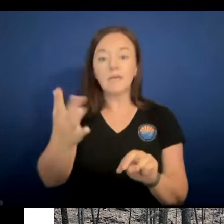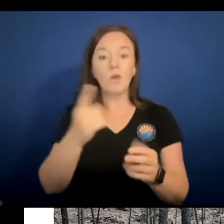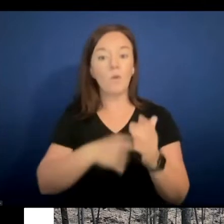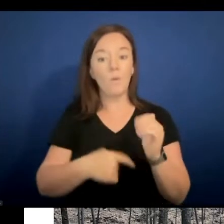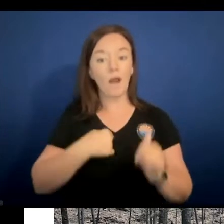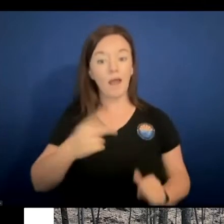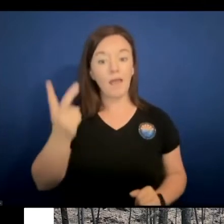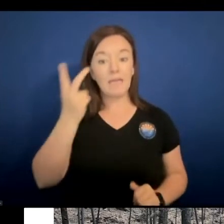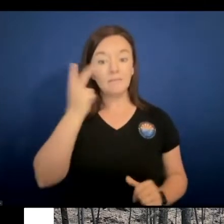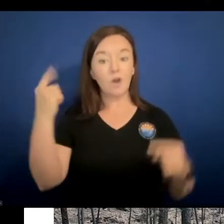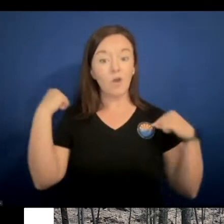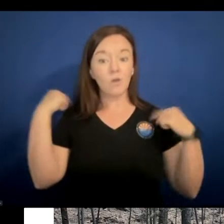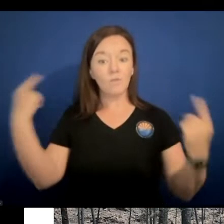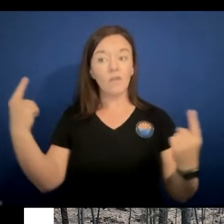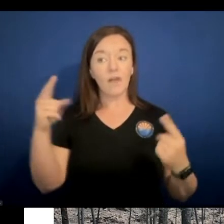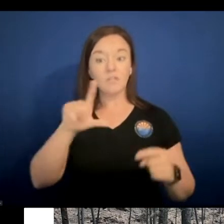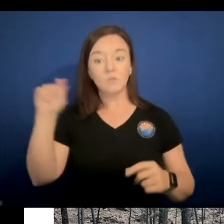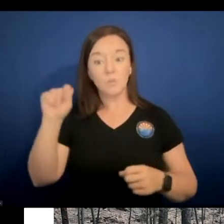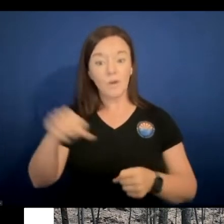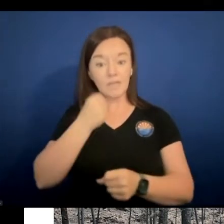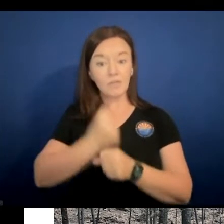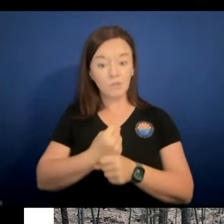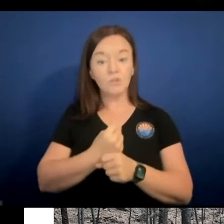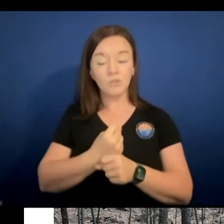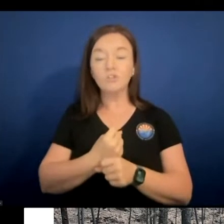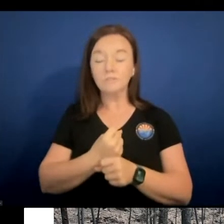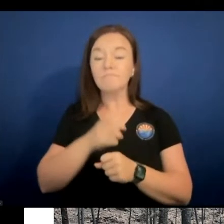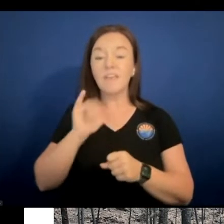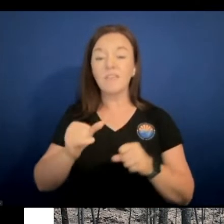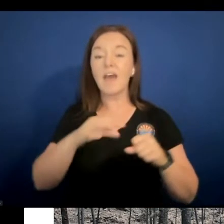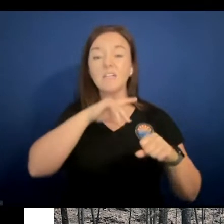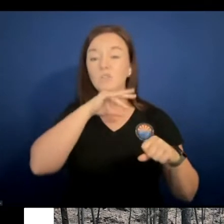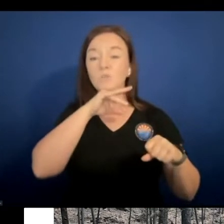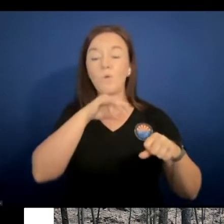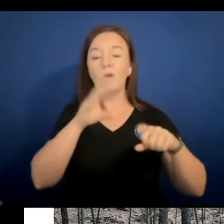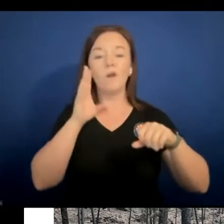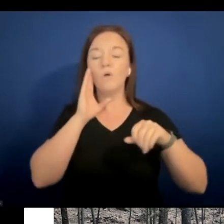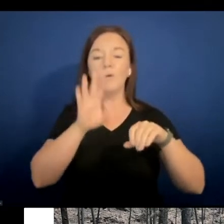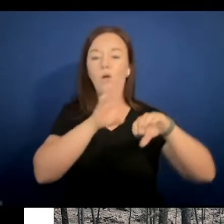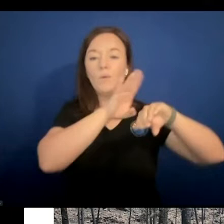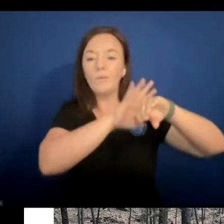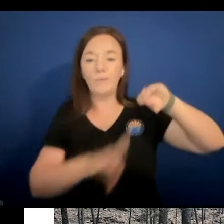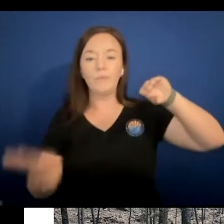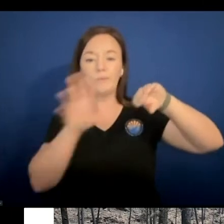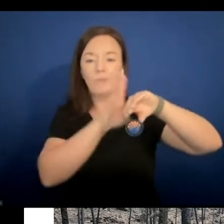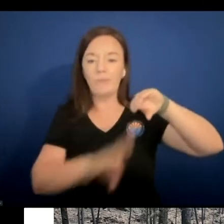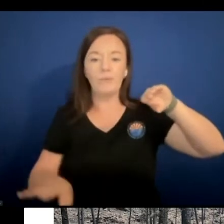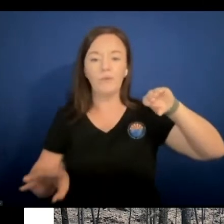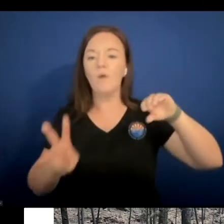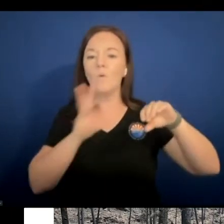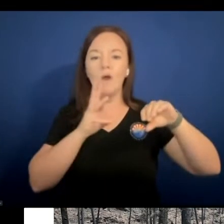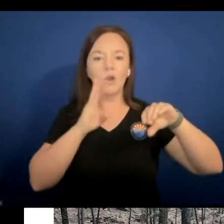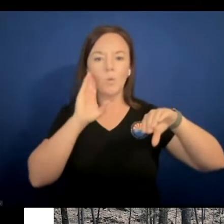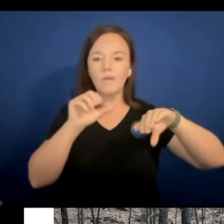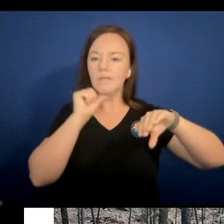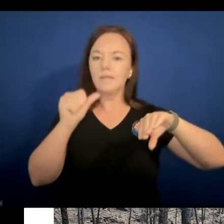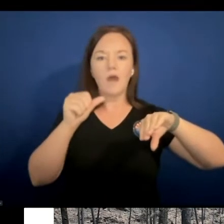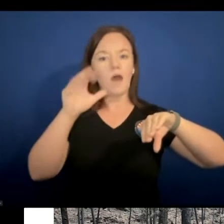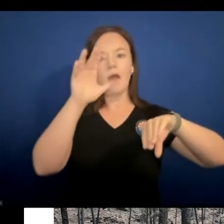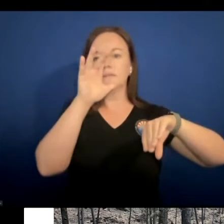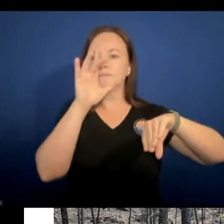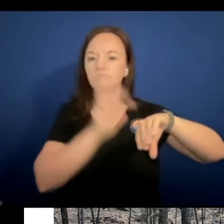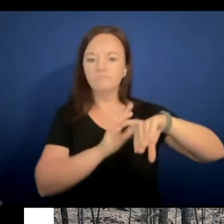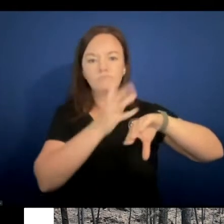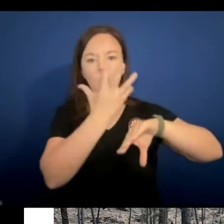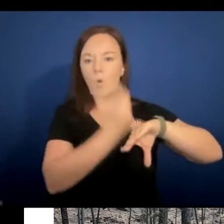last 2 decades. There is hydrophobic soil in these areas on severe slope. And what